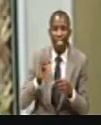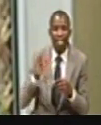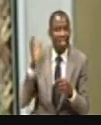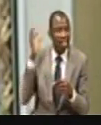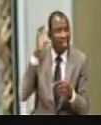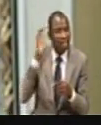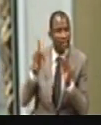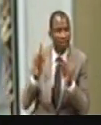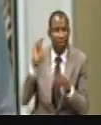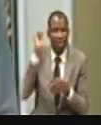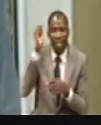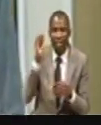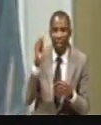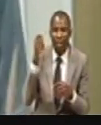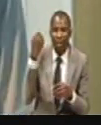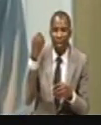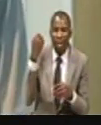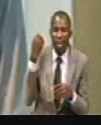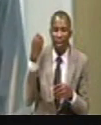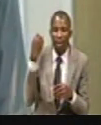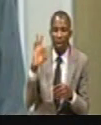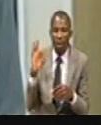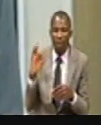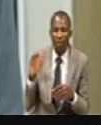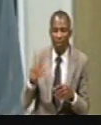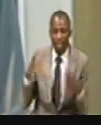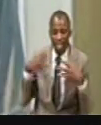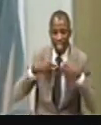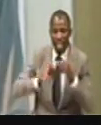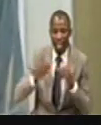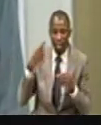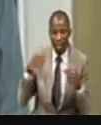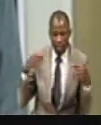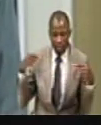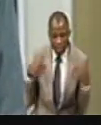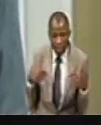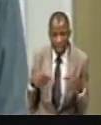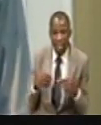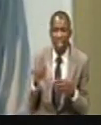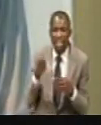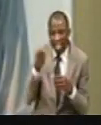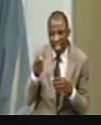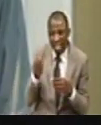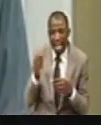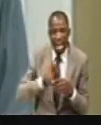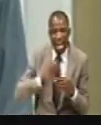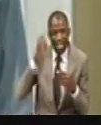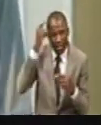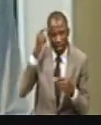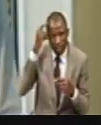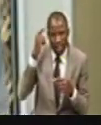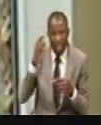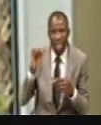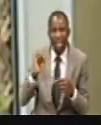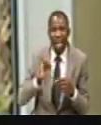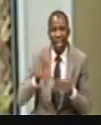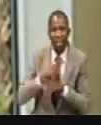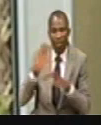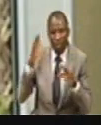for healing. When I hear people testifying of healing on pains, I begin to